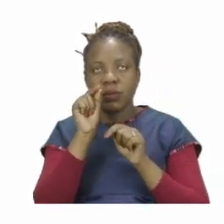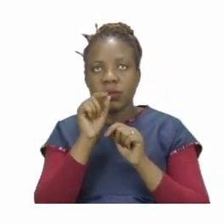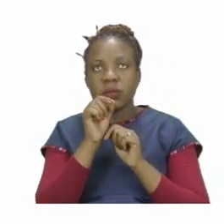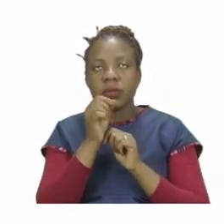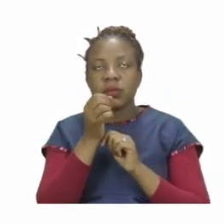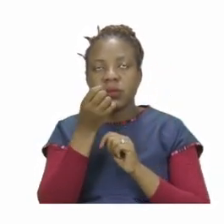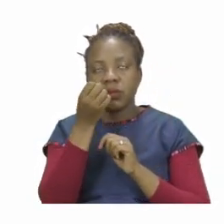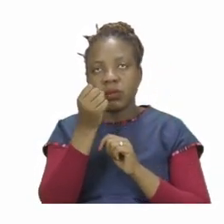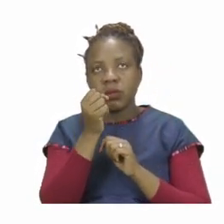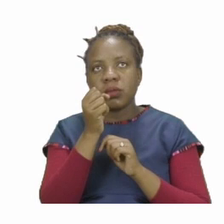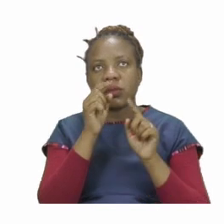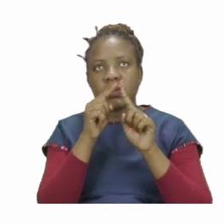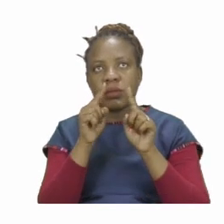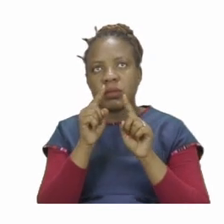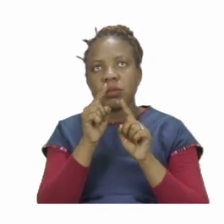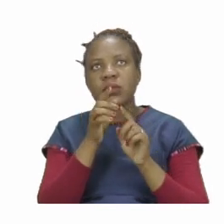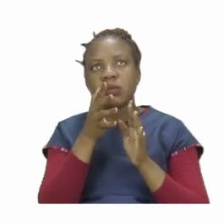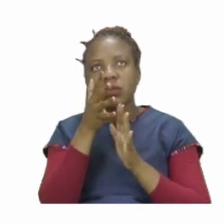the